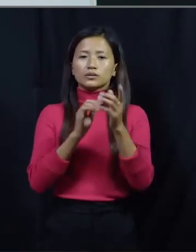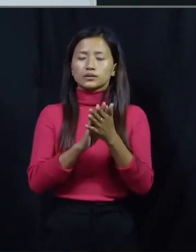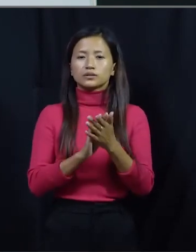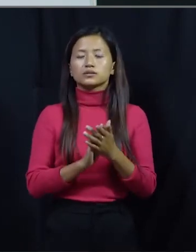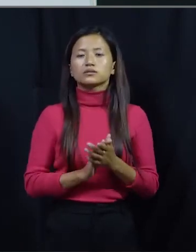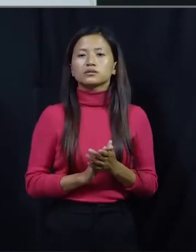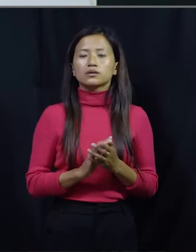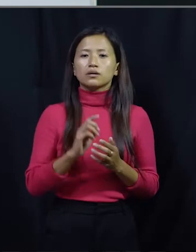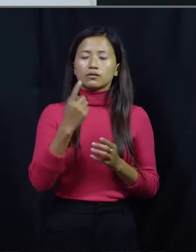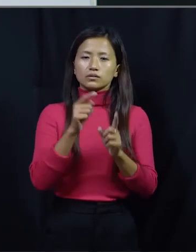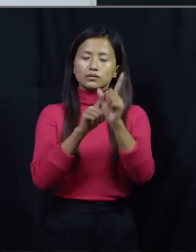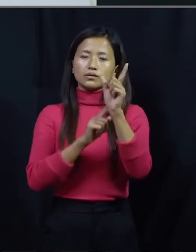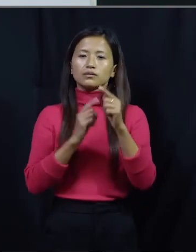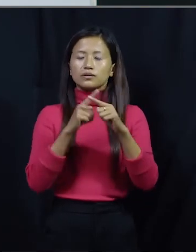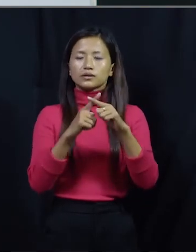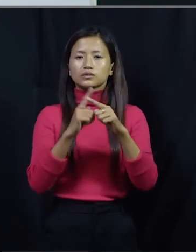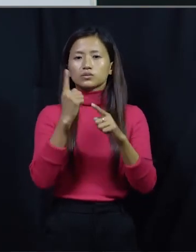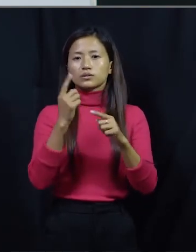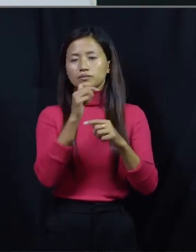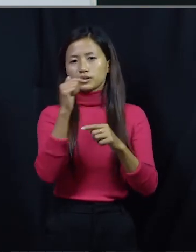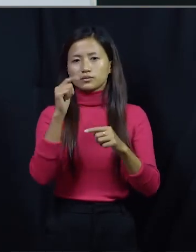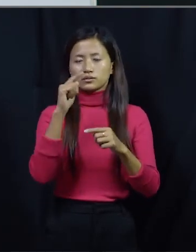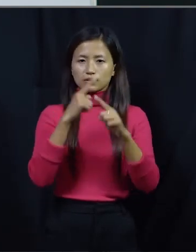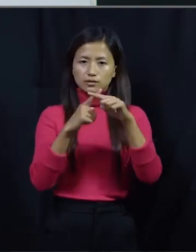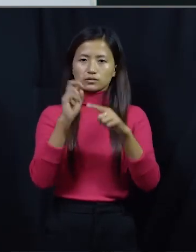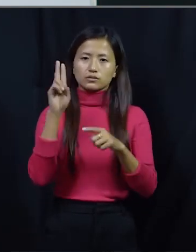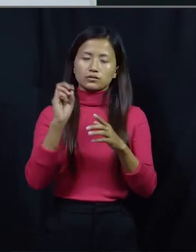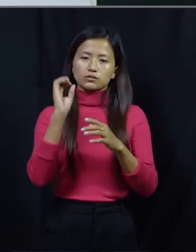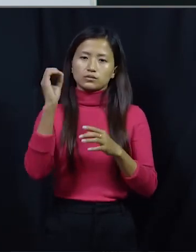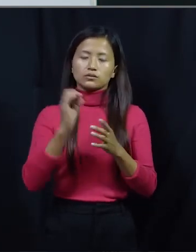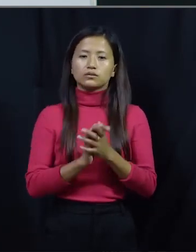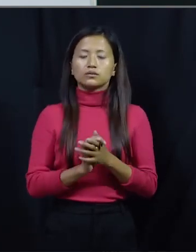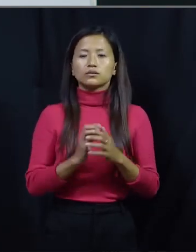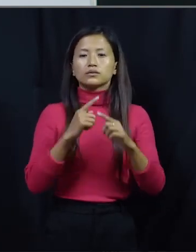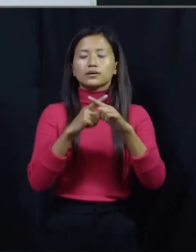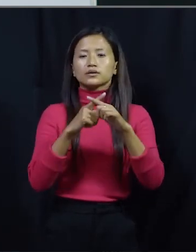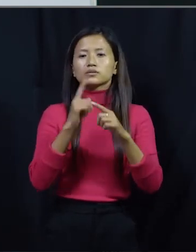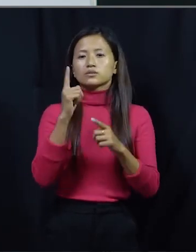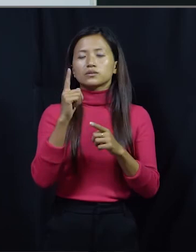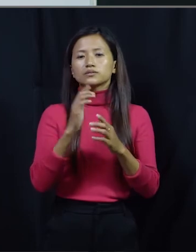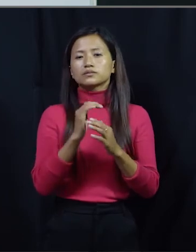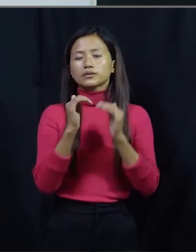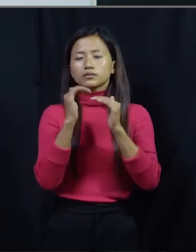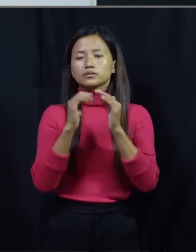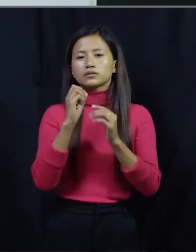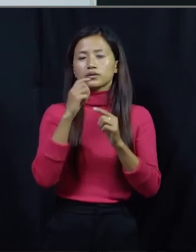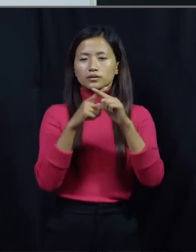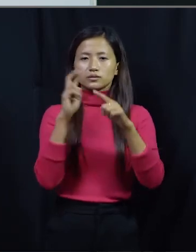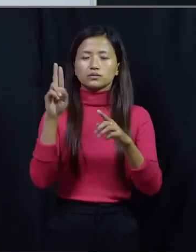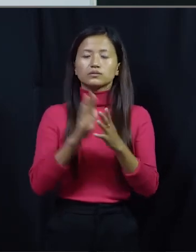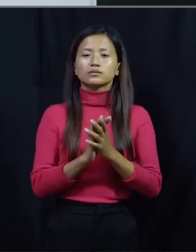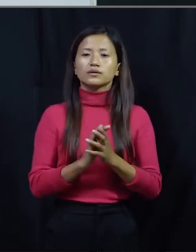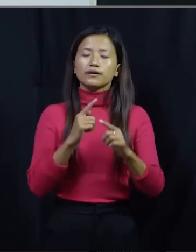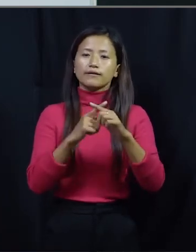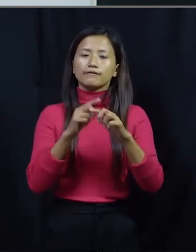we will take only this x1 minus x2, 0. So in this case, we get x1 equal to x2. Therefore, f